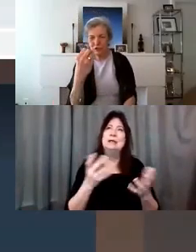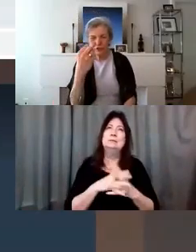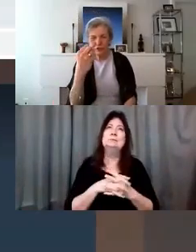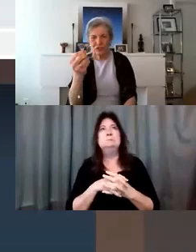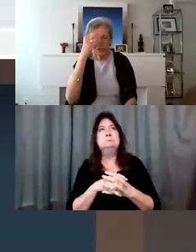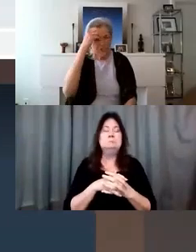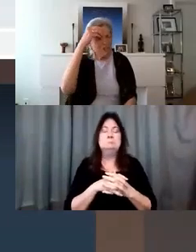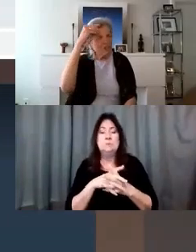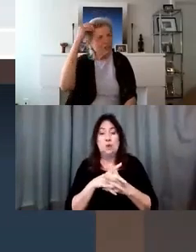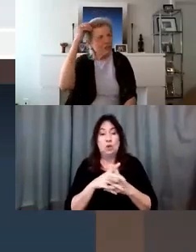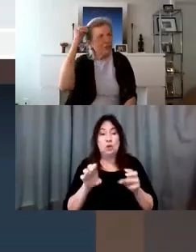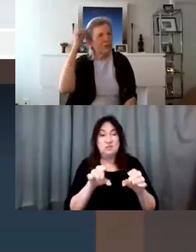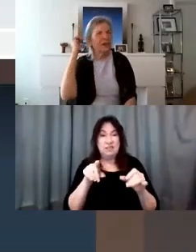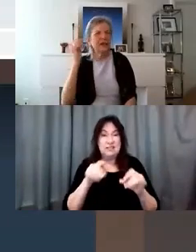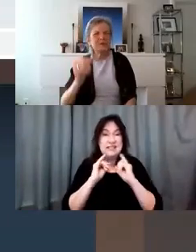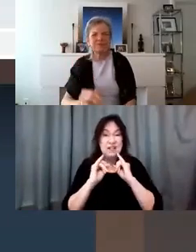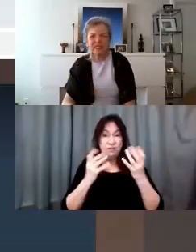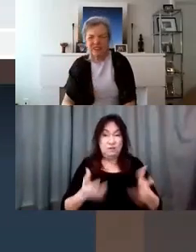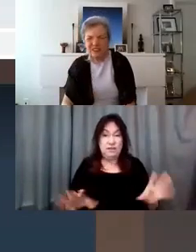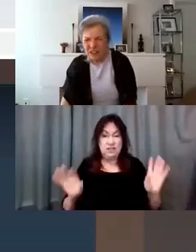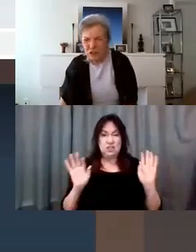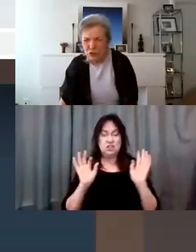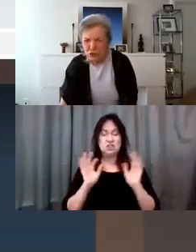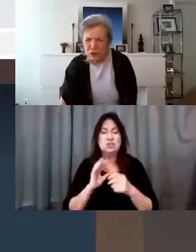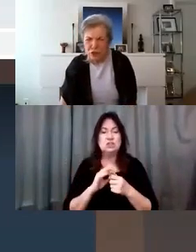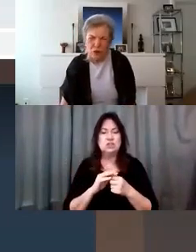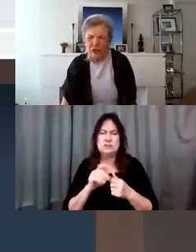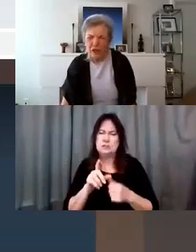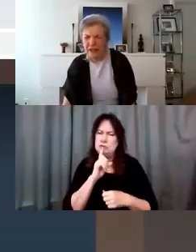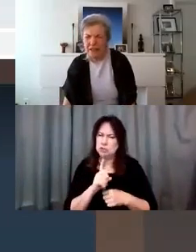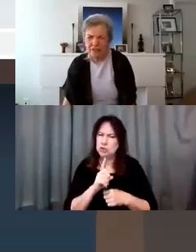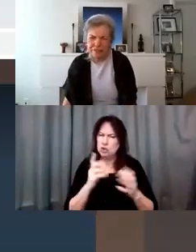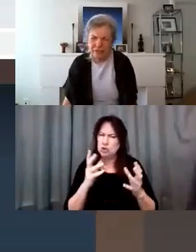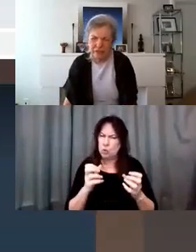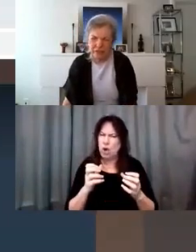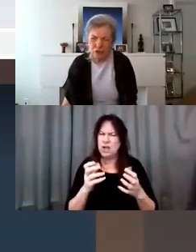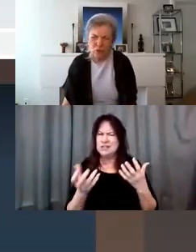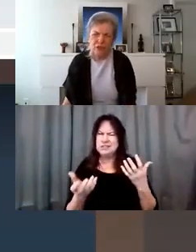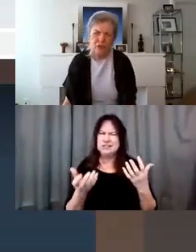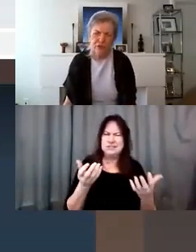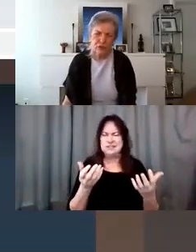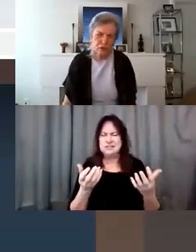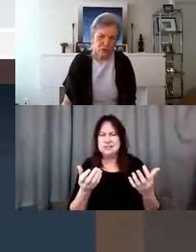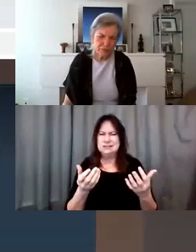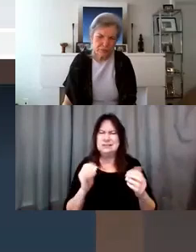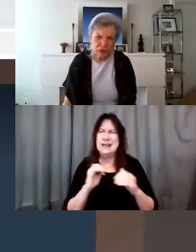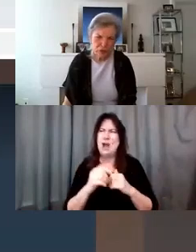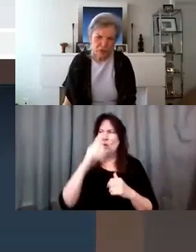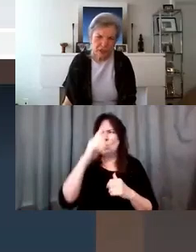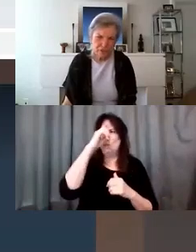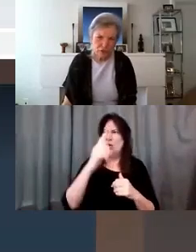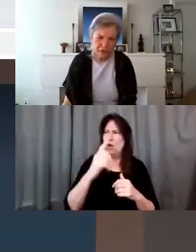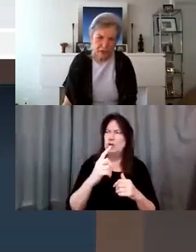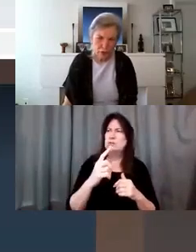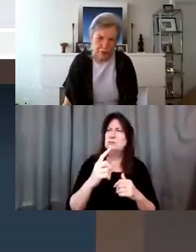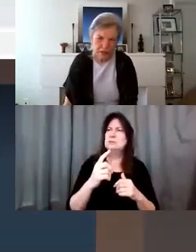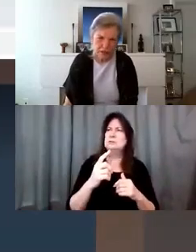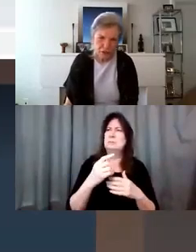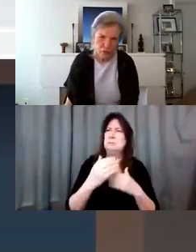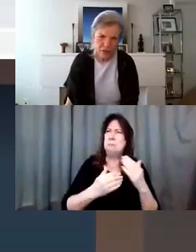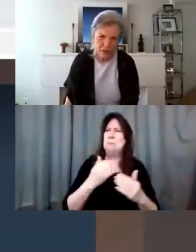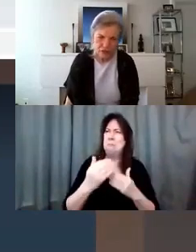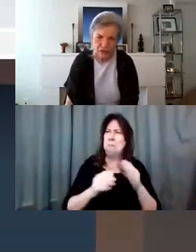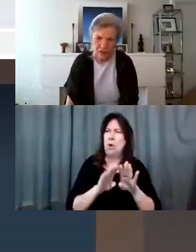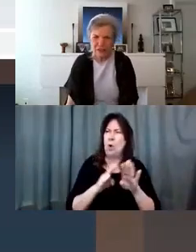you know, you've done this interview, but are you sure you weren't kind of in the way you thought you would get doing an